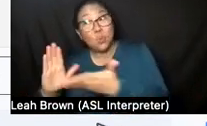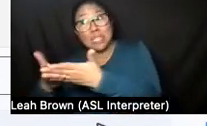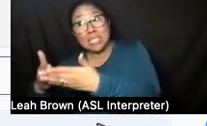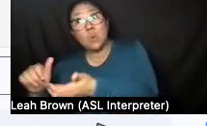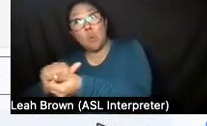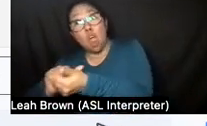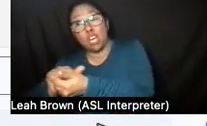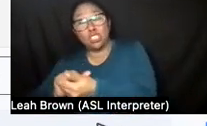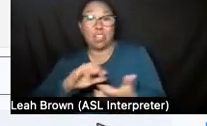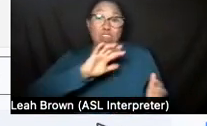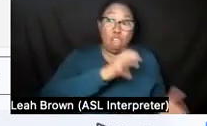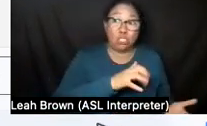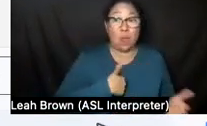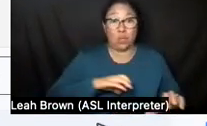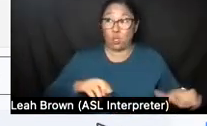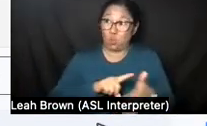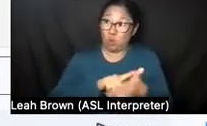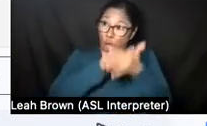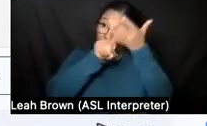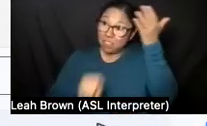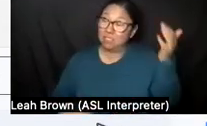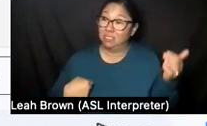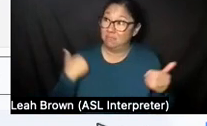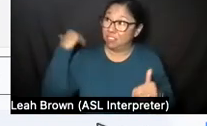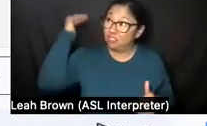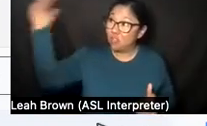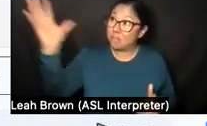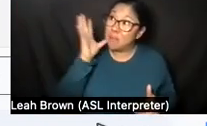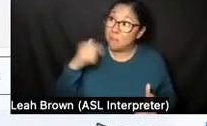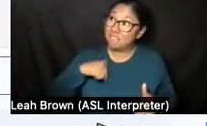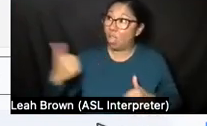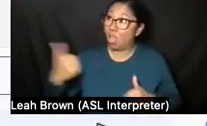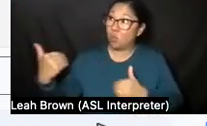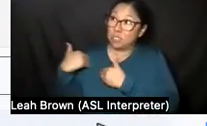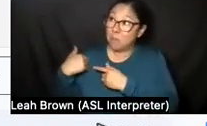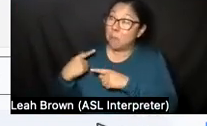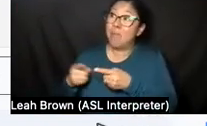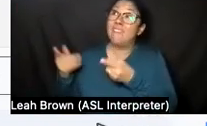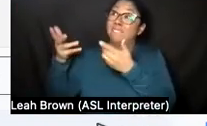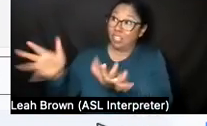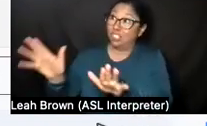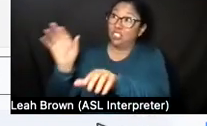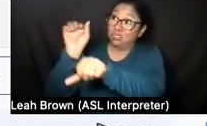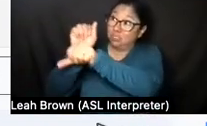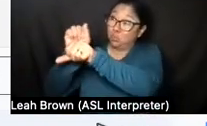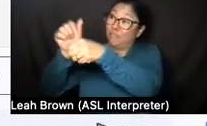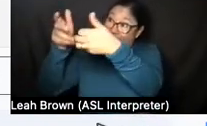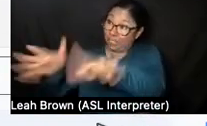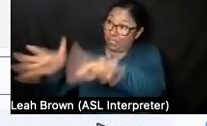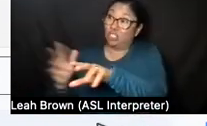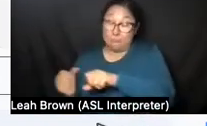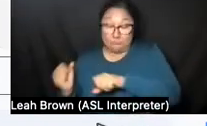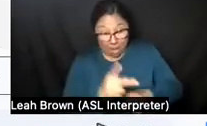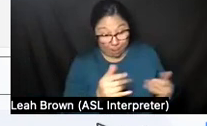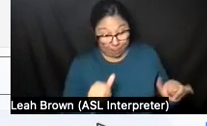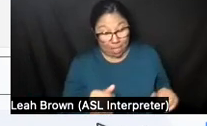do laundry. Like, as an adult, mommy has other responsibilities, but when I'm done, I can come back to you and play. Or you can let them know, like, mommy has to go do